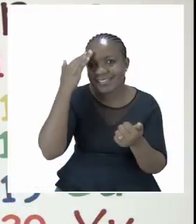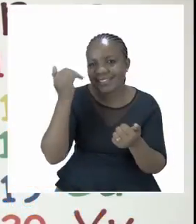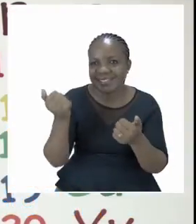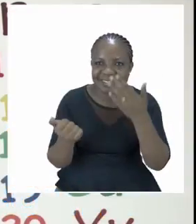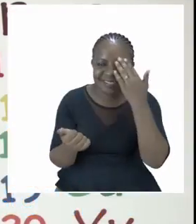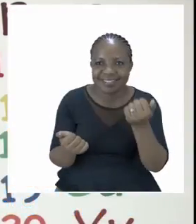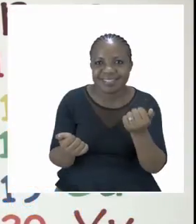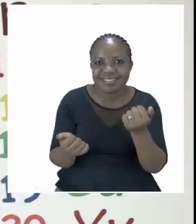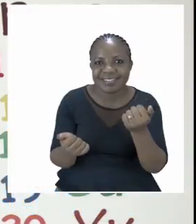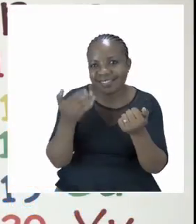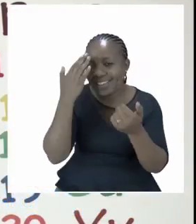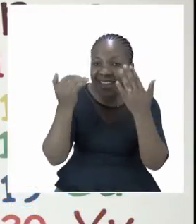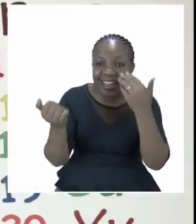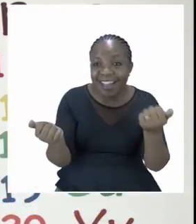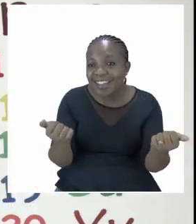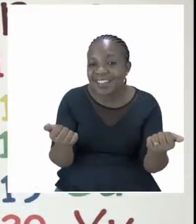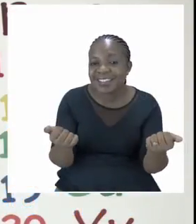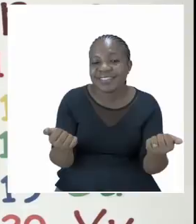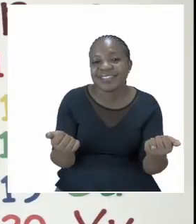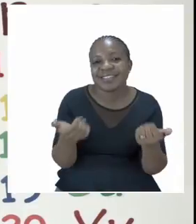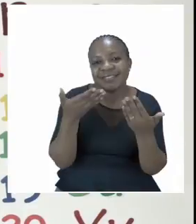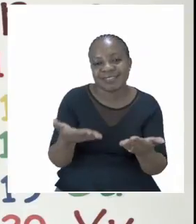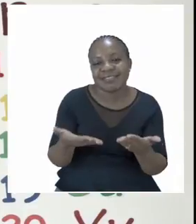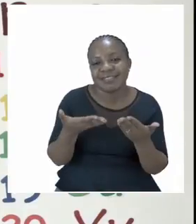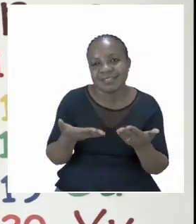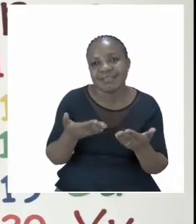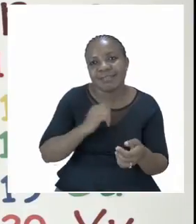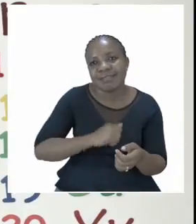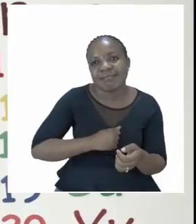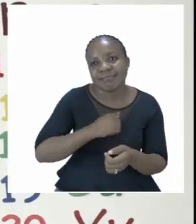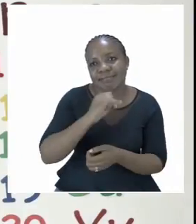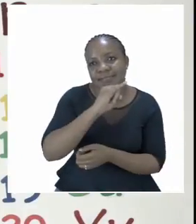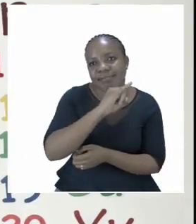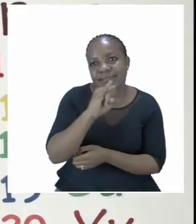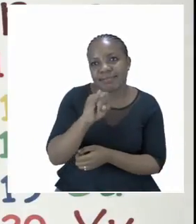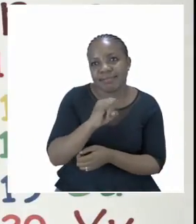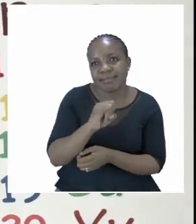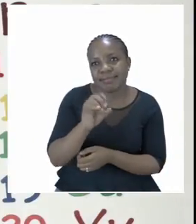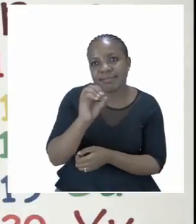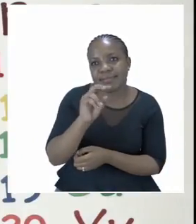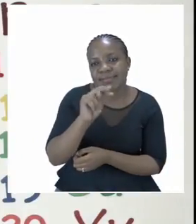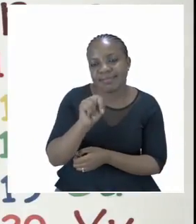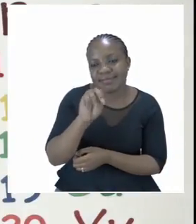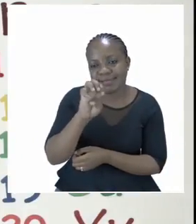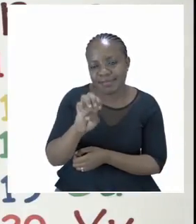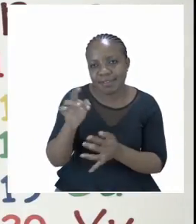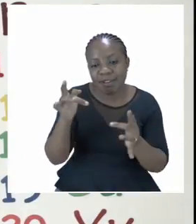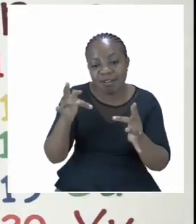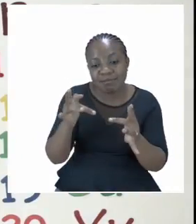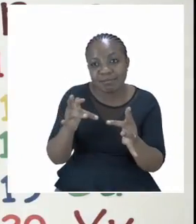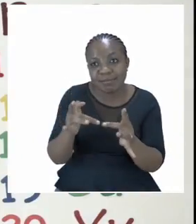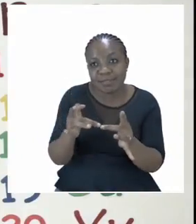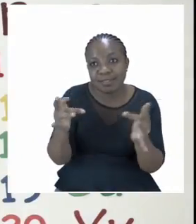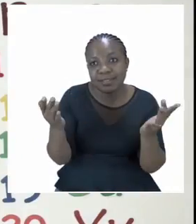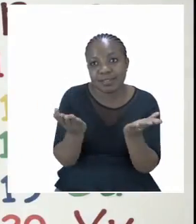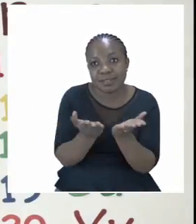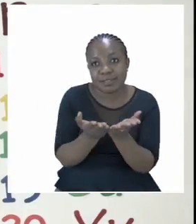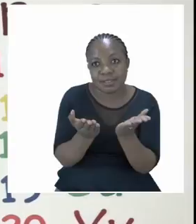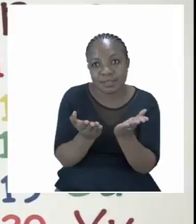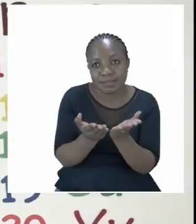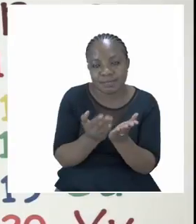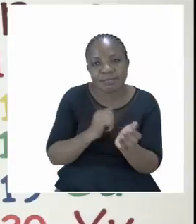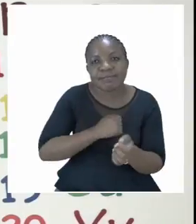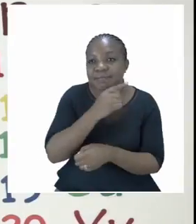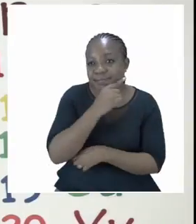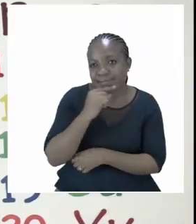Hello, grade ones, and welcome to My Zone Online School. My name is Teacher Mutsa,